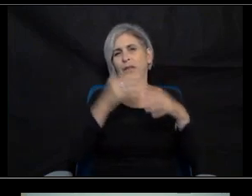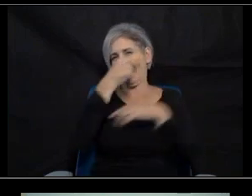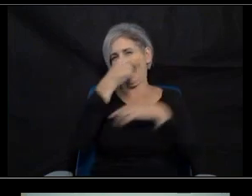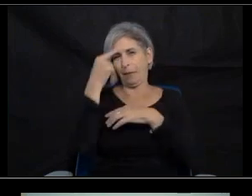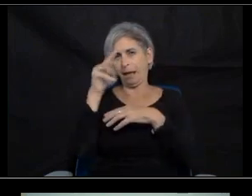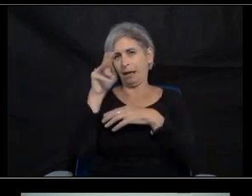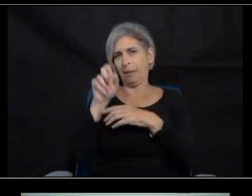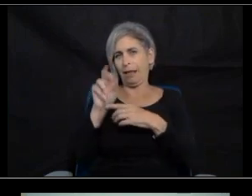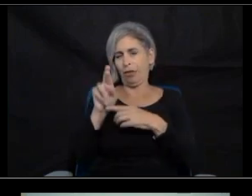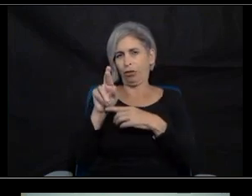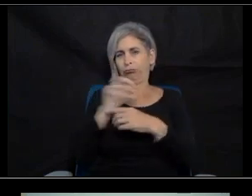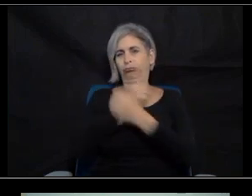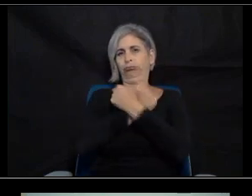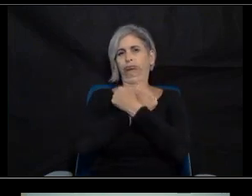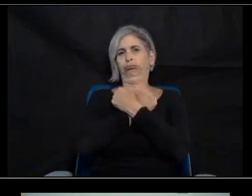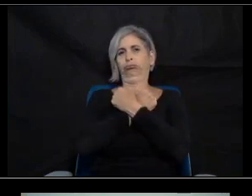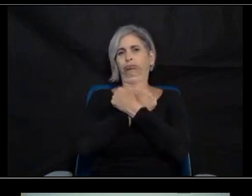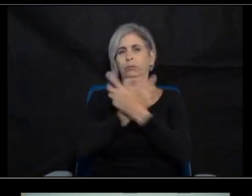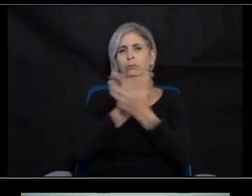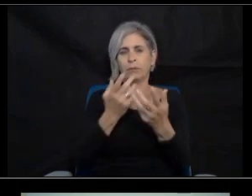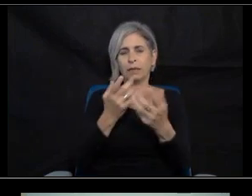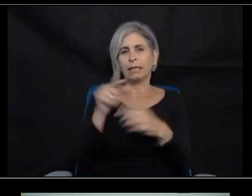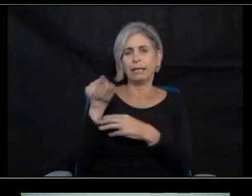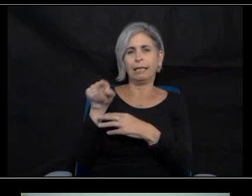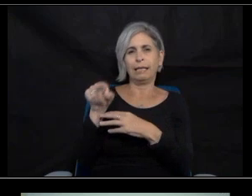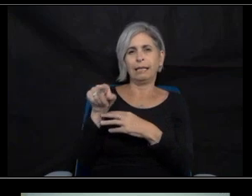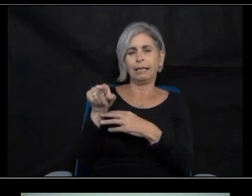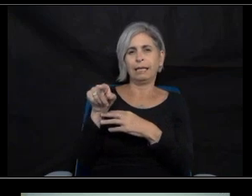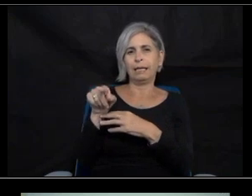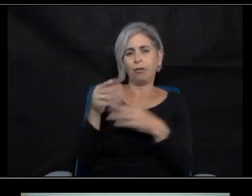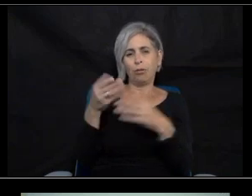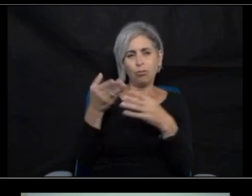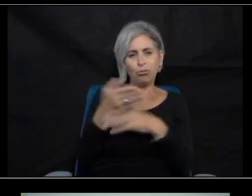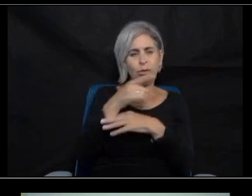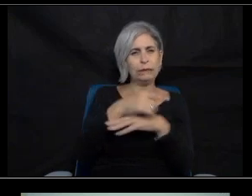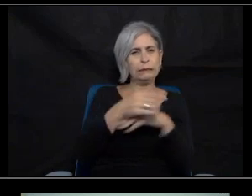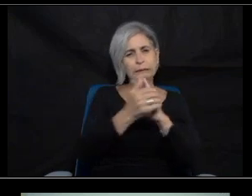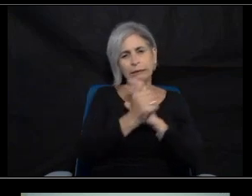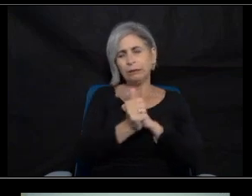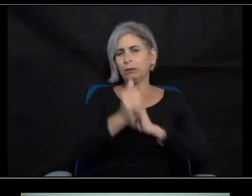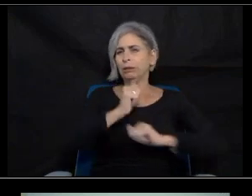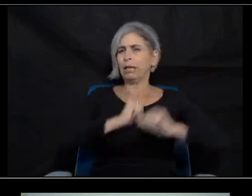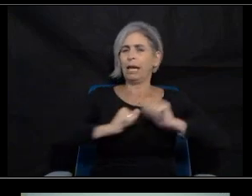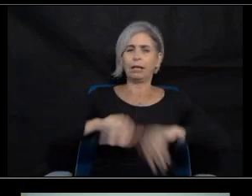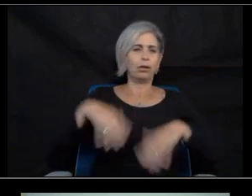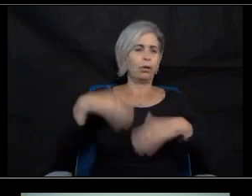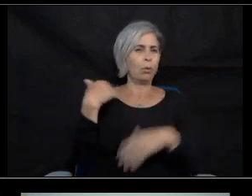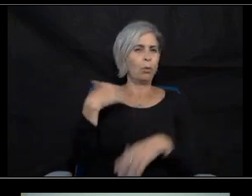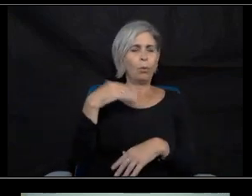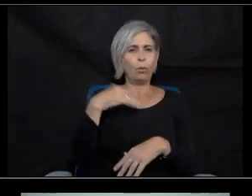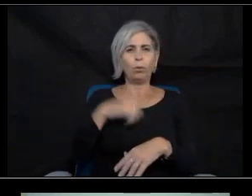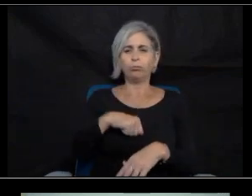so it's something that he, through his skills as an actor, instilled